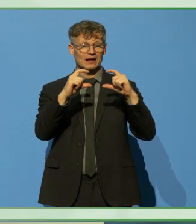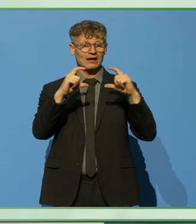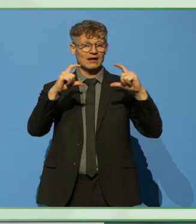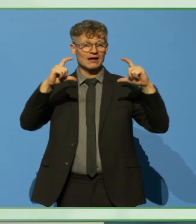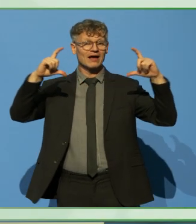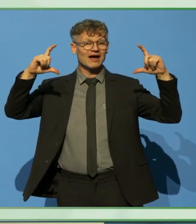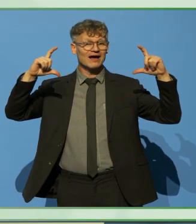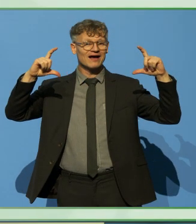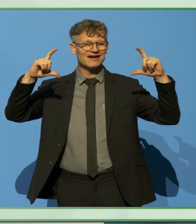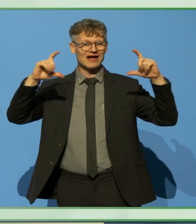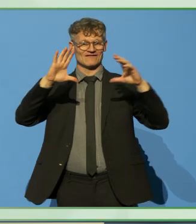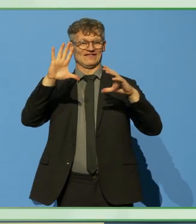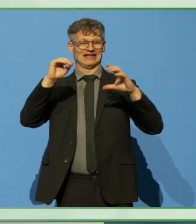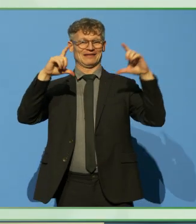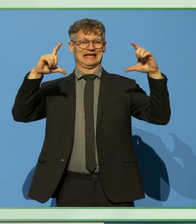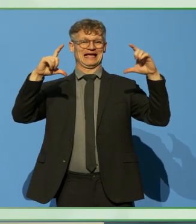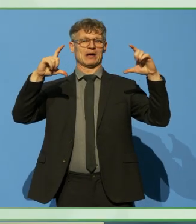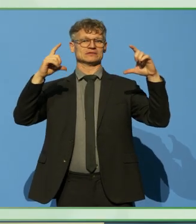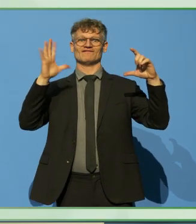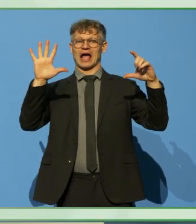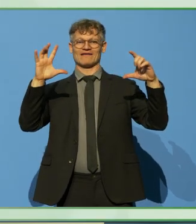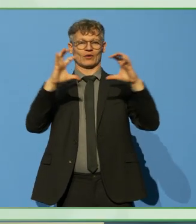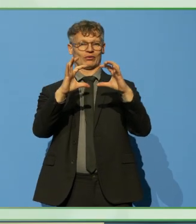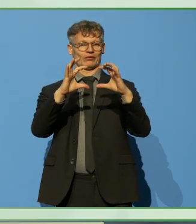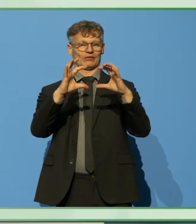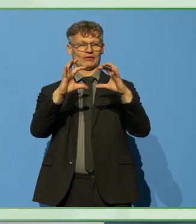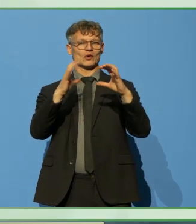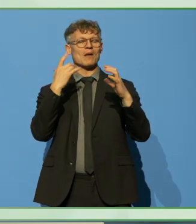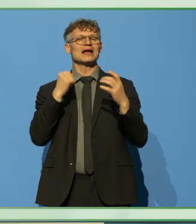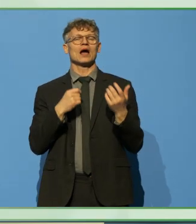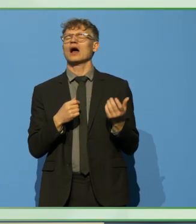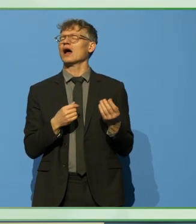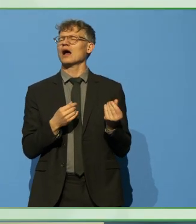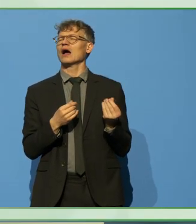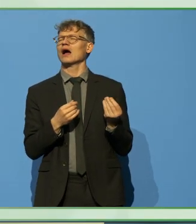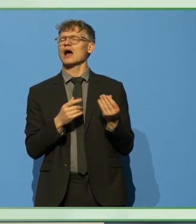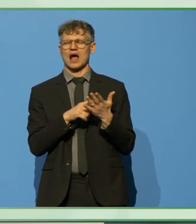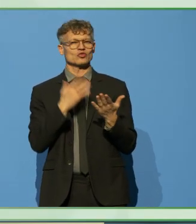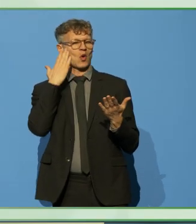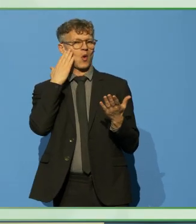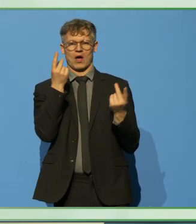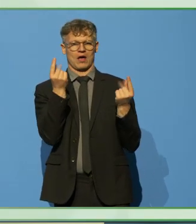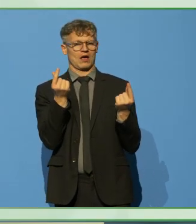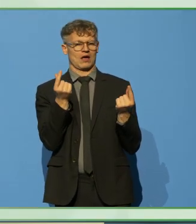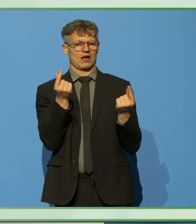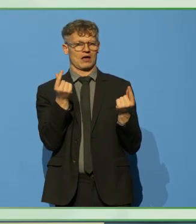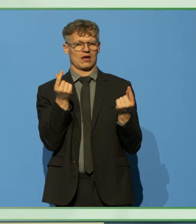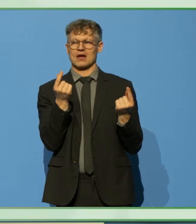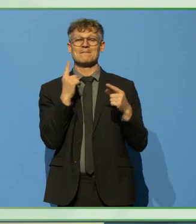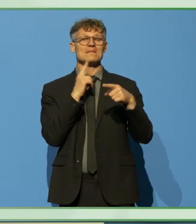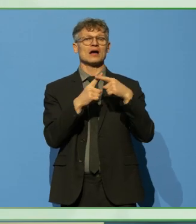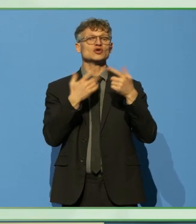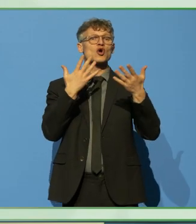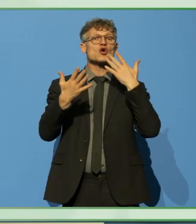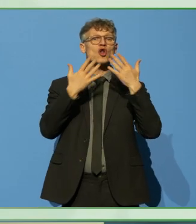different size. So by touch, you can already realize, is it a 20 euro banknote? Is it a 50 euro banknote? You have the high color contrasts,